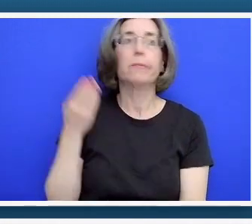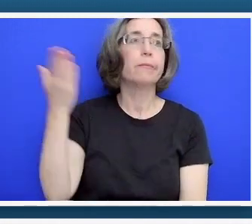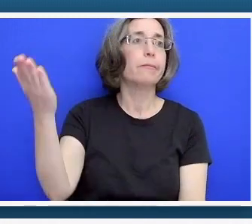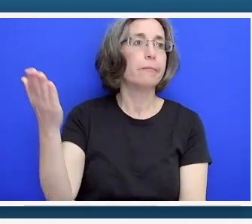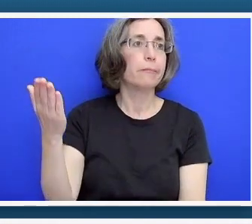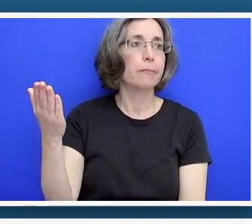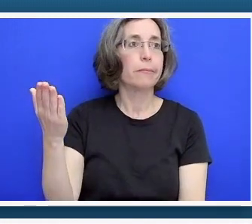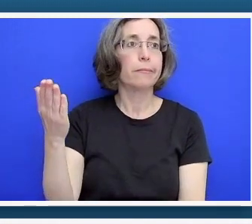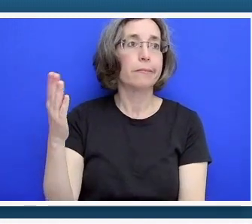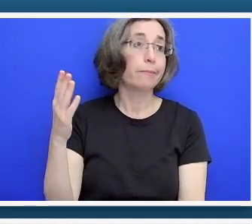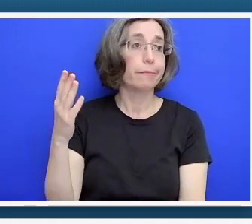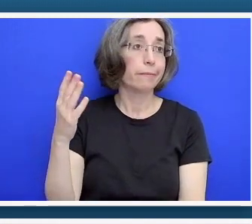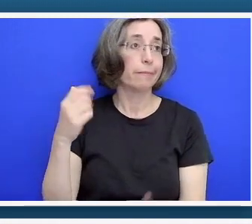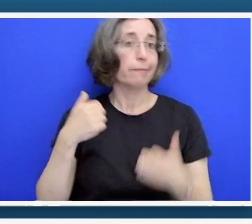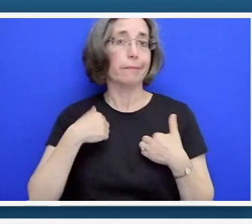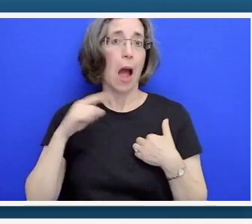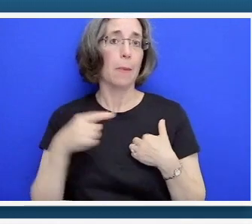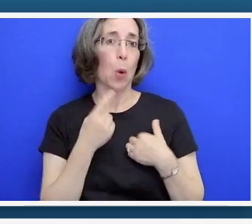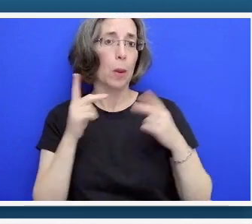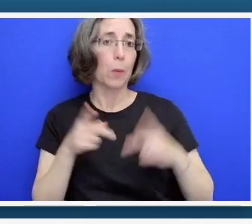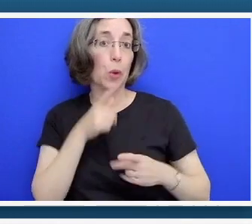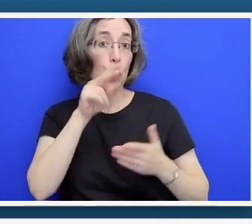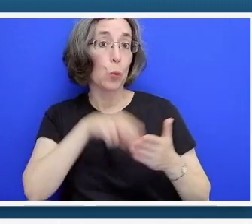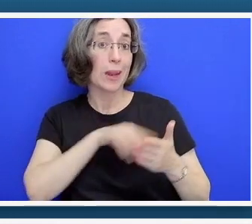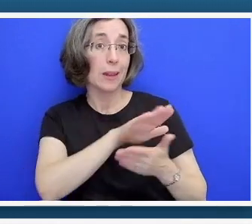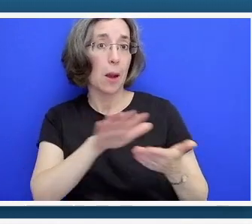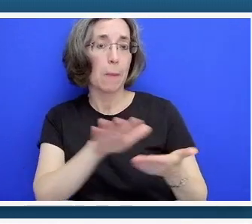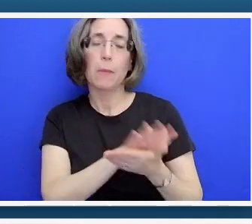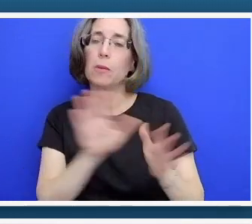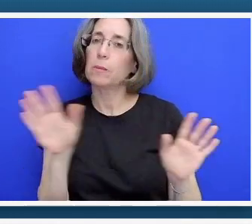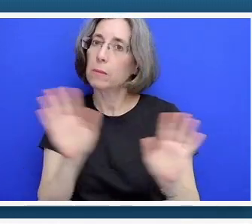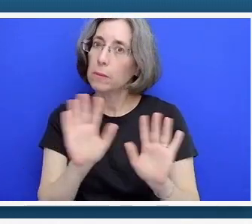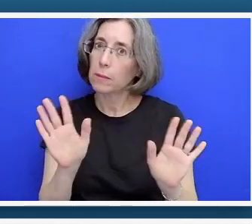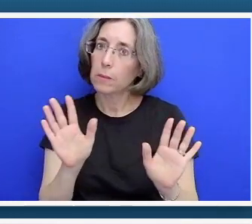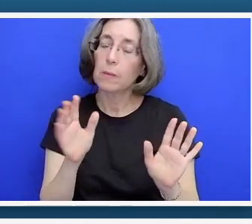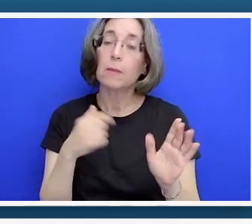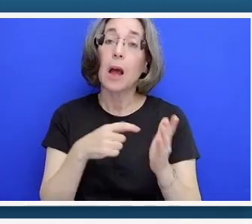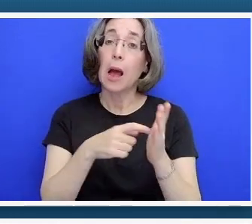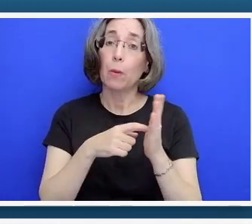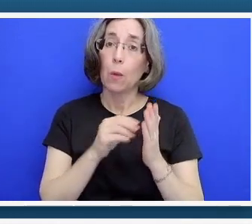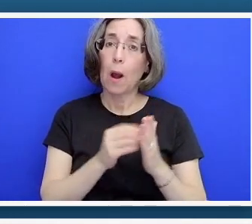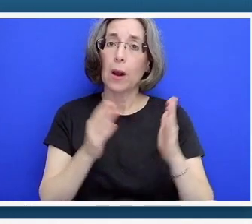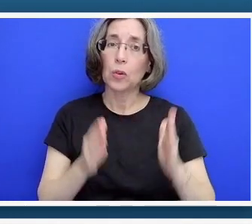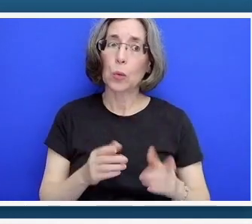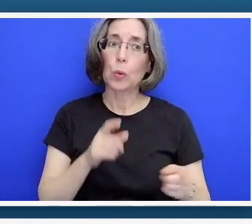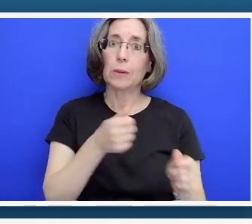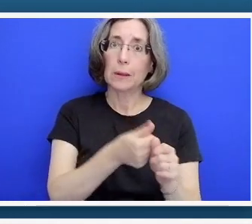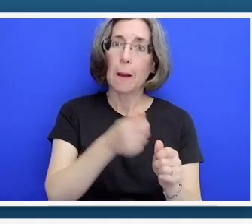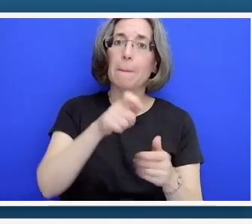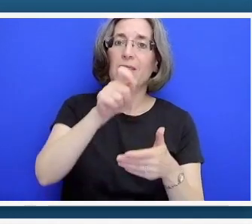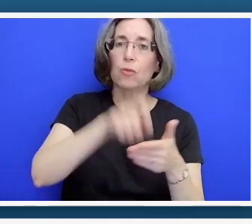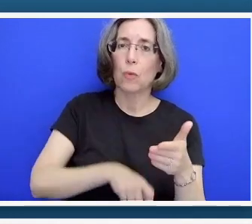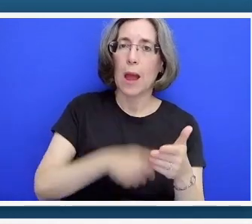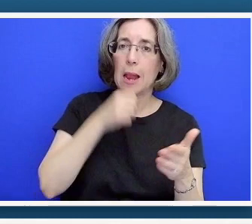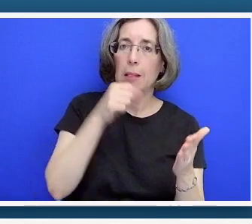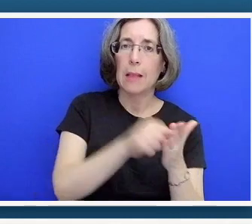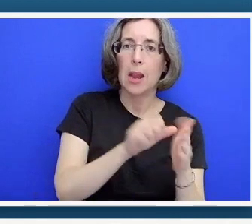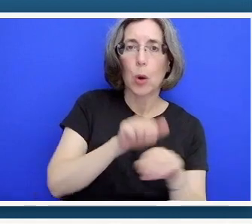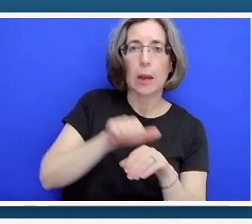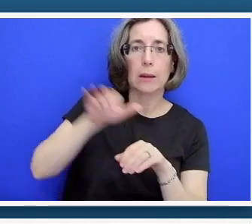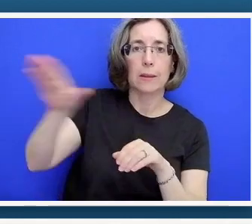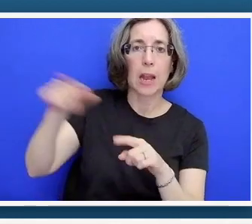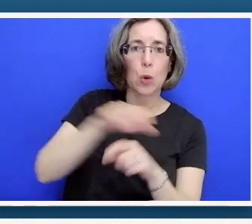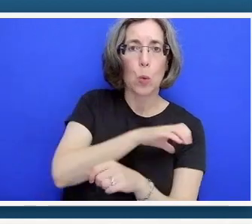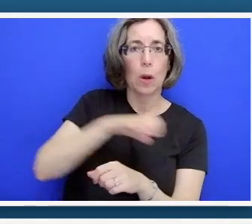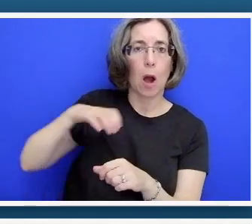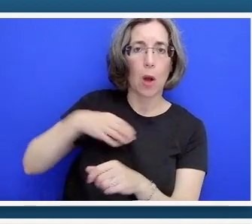it. I actually require that my students write a formal letter to a member of Congress, and that they will have to